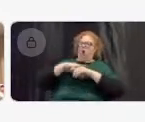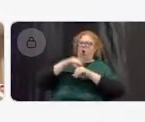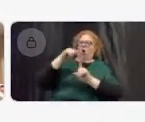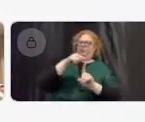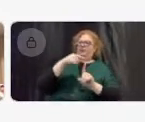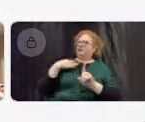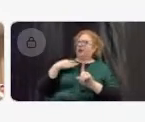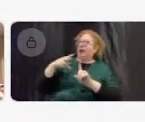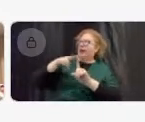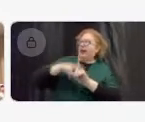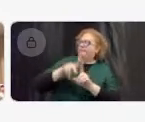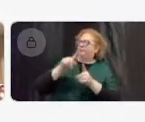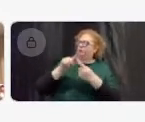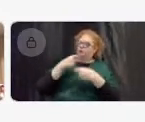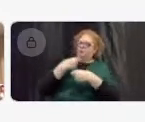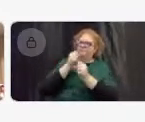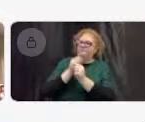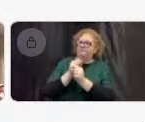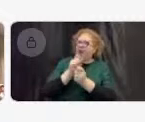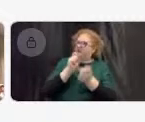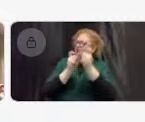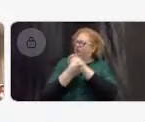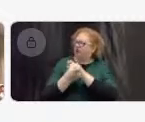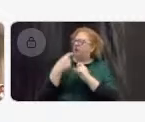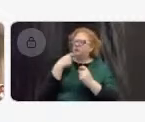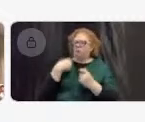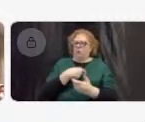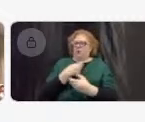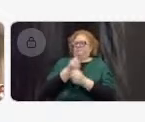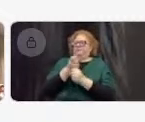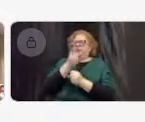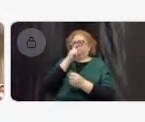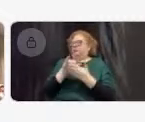amend. And so if there's ever a substantial